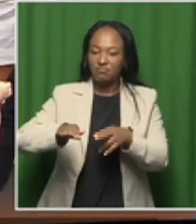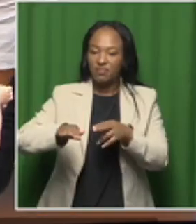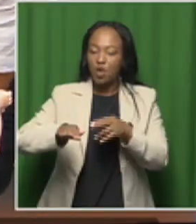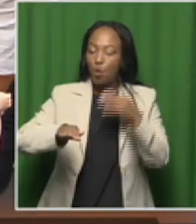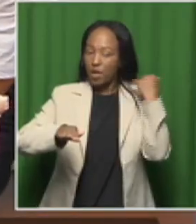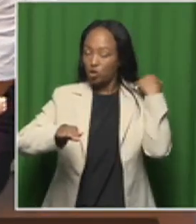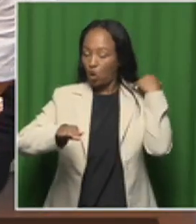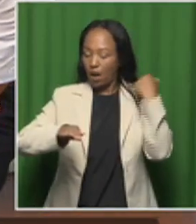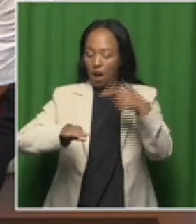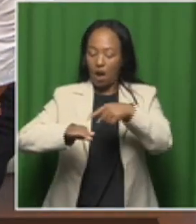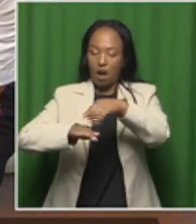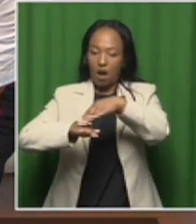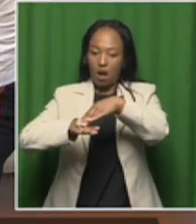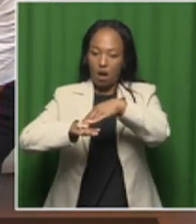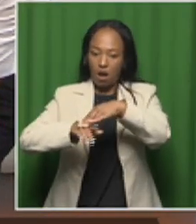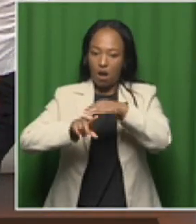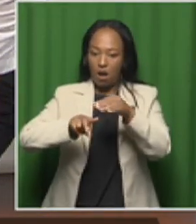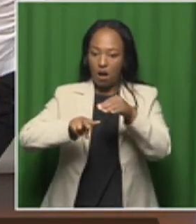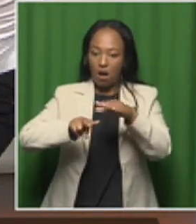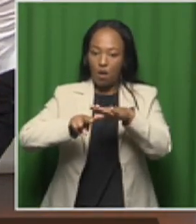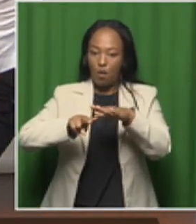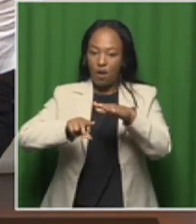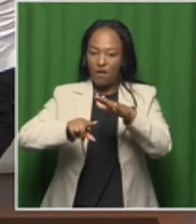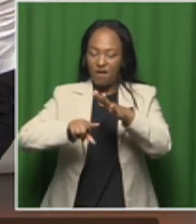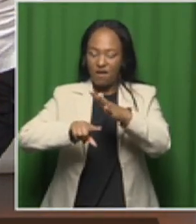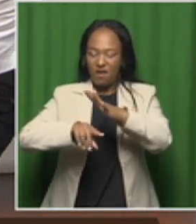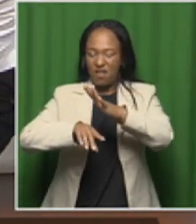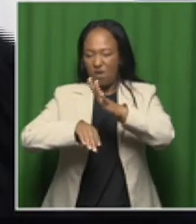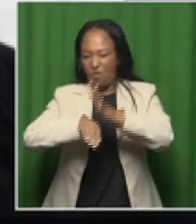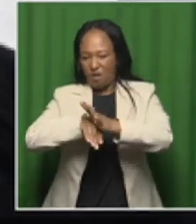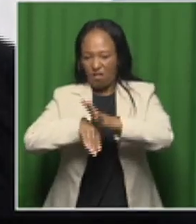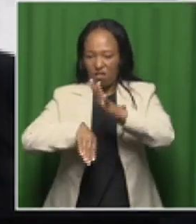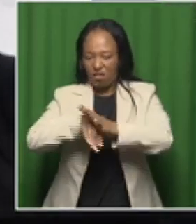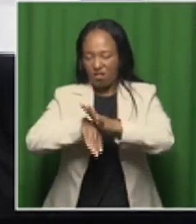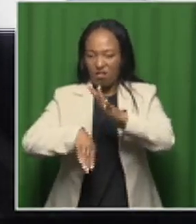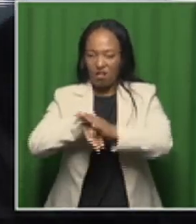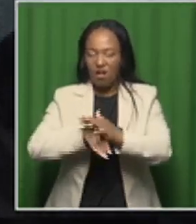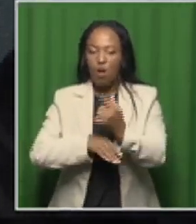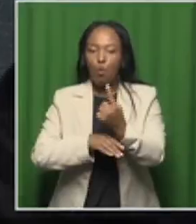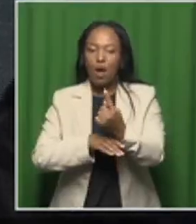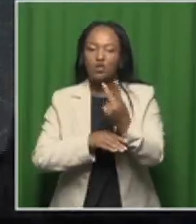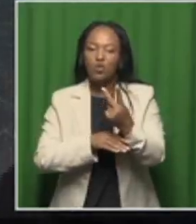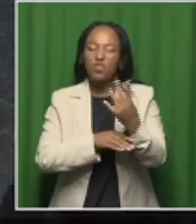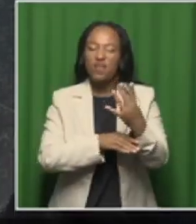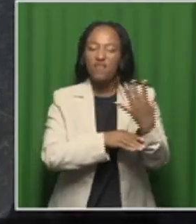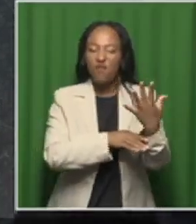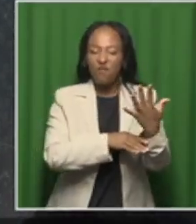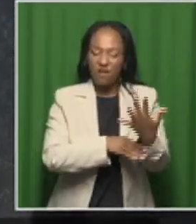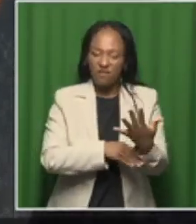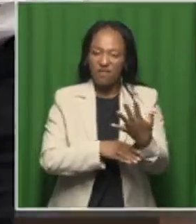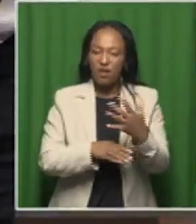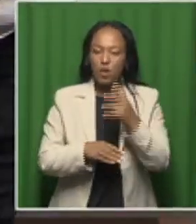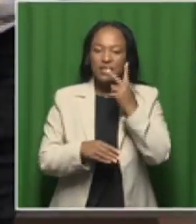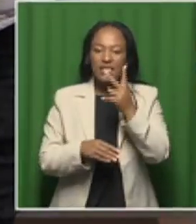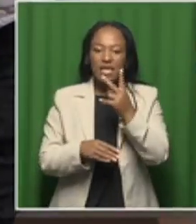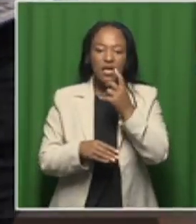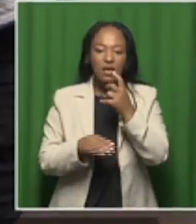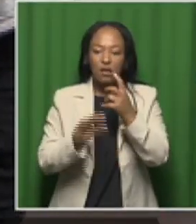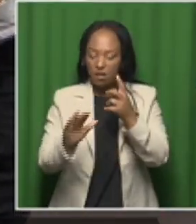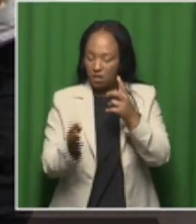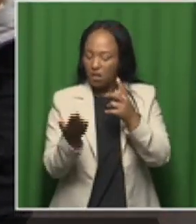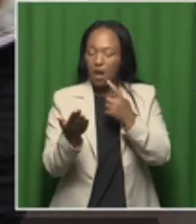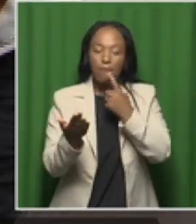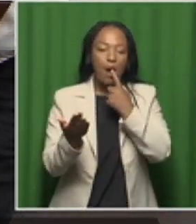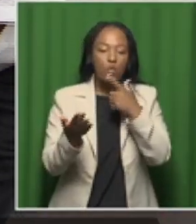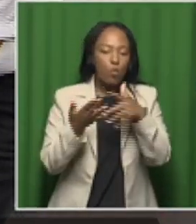blades, and you're going to be more going like 1, 2, 3, 4, 5. Have a look in the mouth if whatever it is